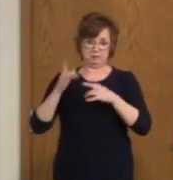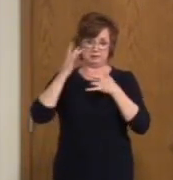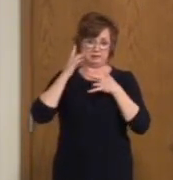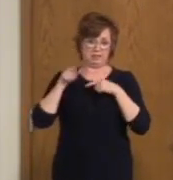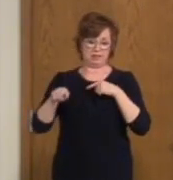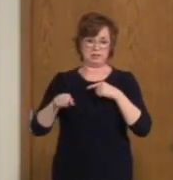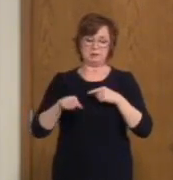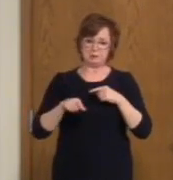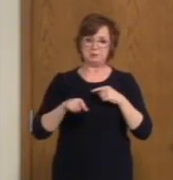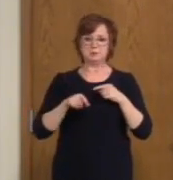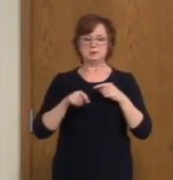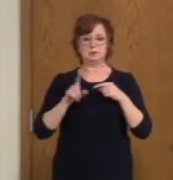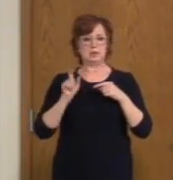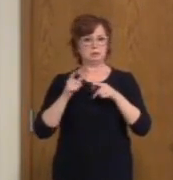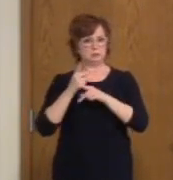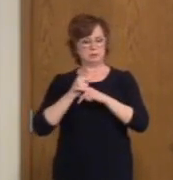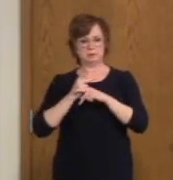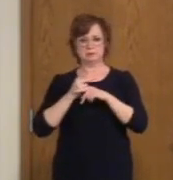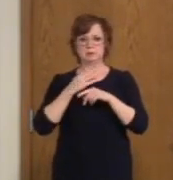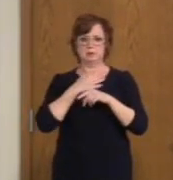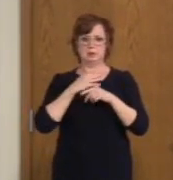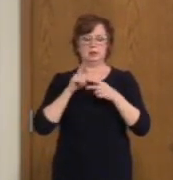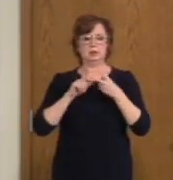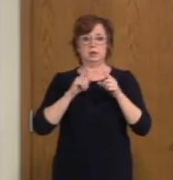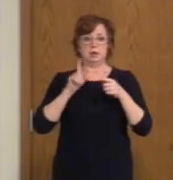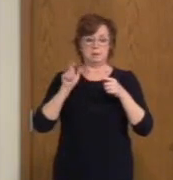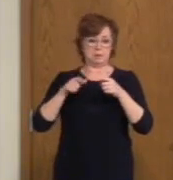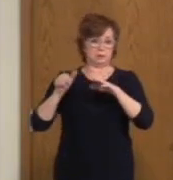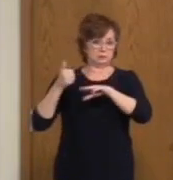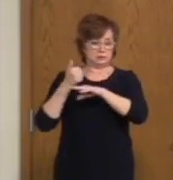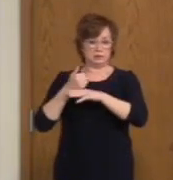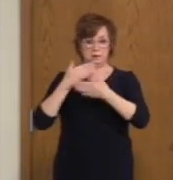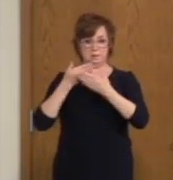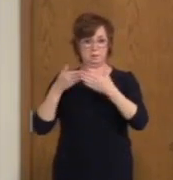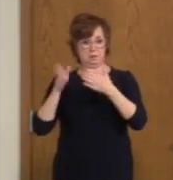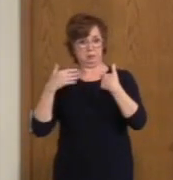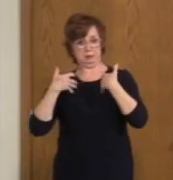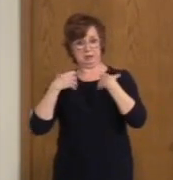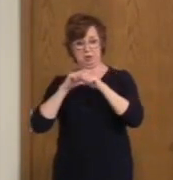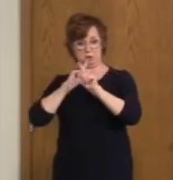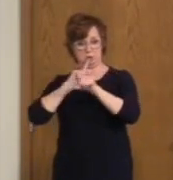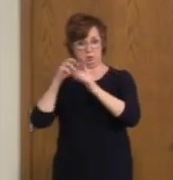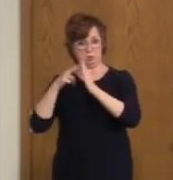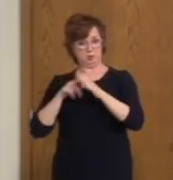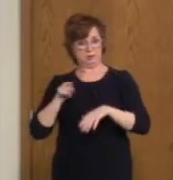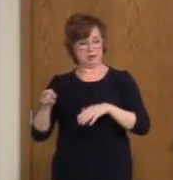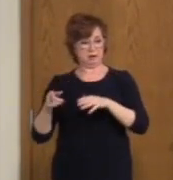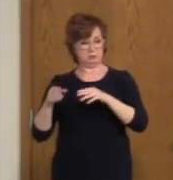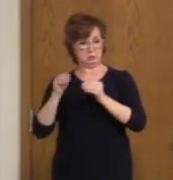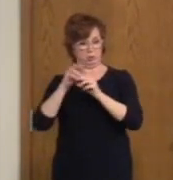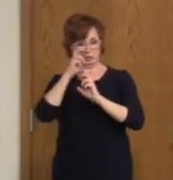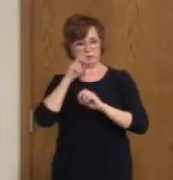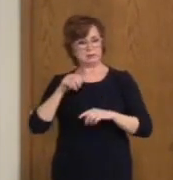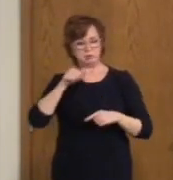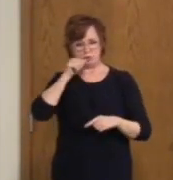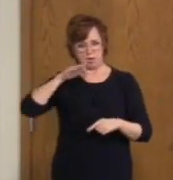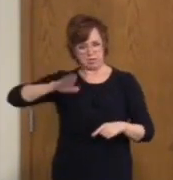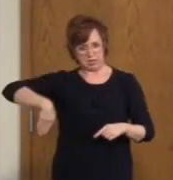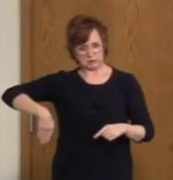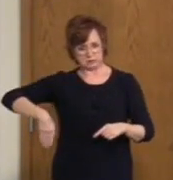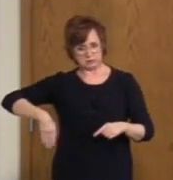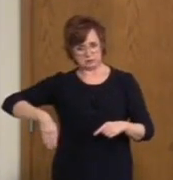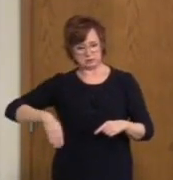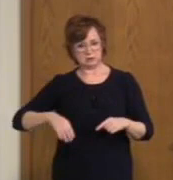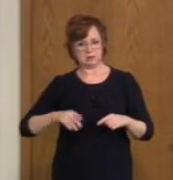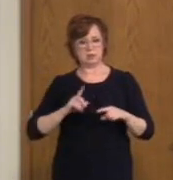public health measures or orders are required for Moose Jaw, but certainly I support the mayor of Moose Jaw who has said that, behave as if you're in